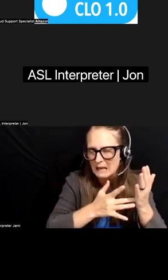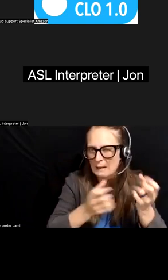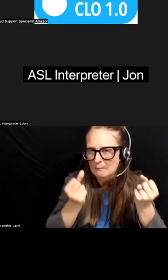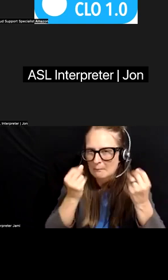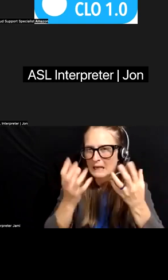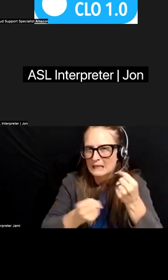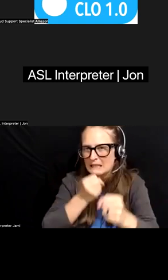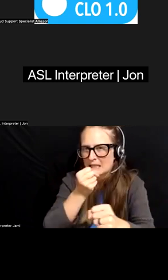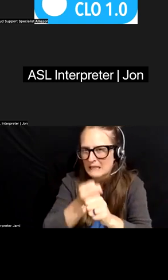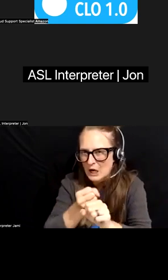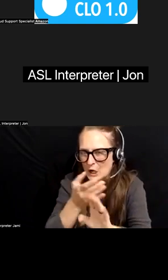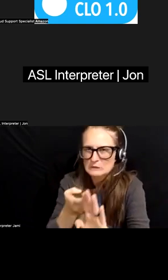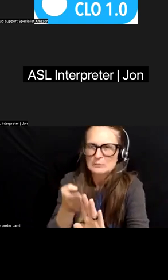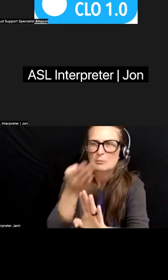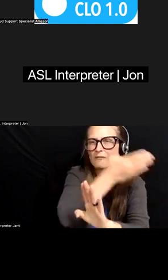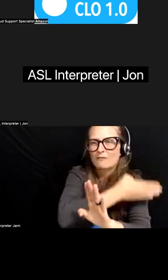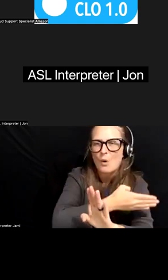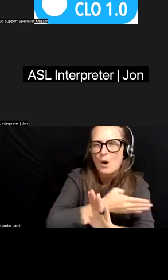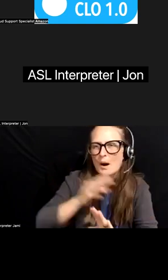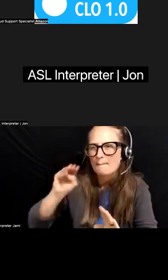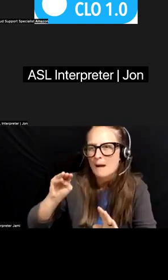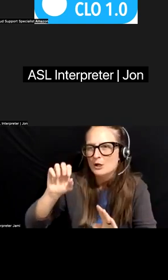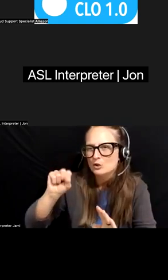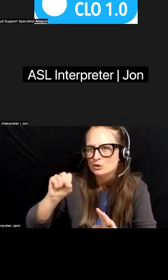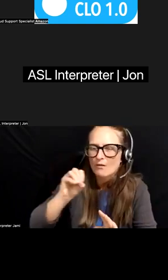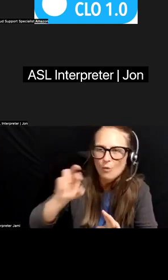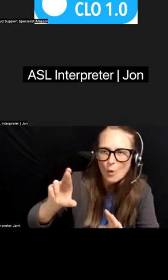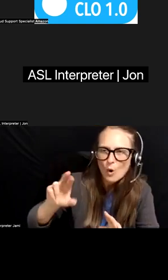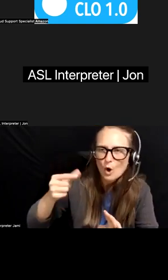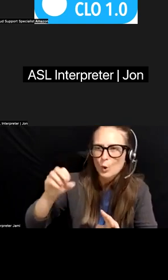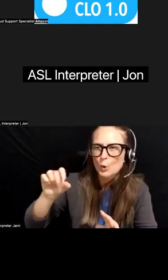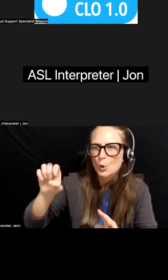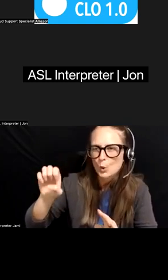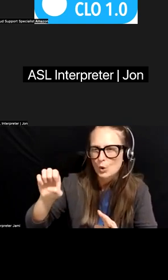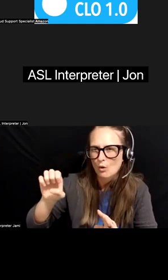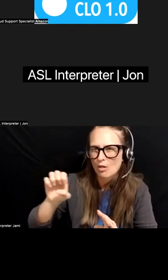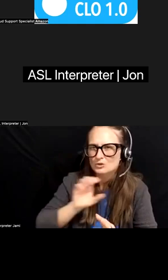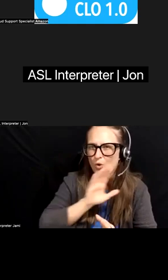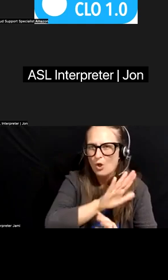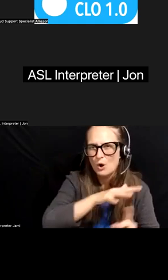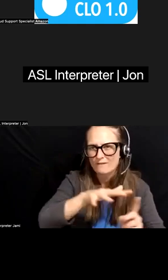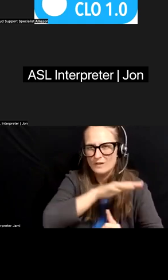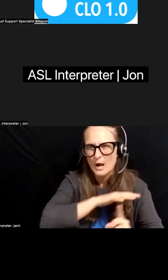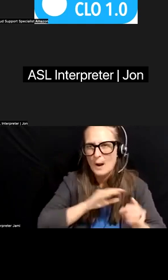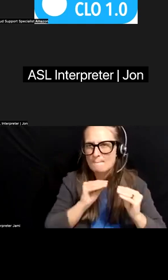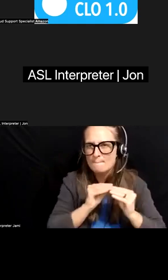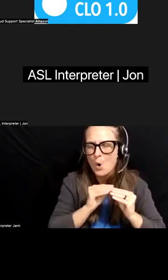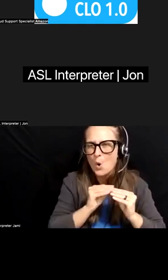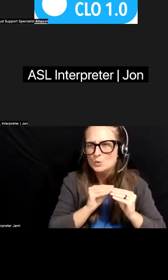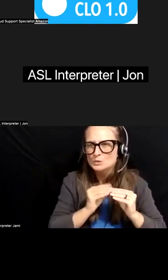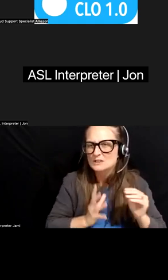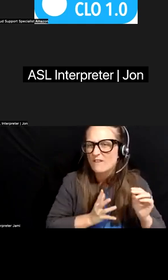to Microsoft or Google. So they have the most sophisticated environment, the most